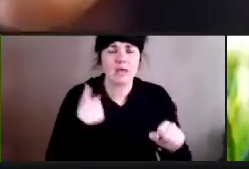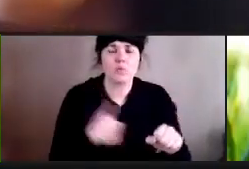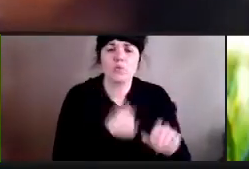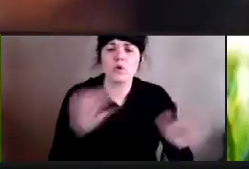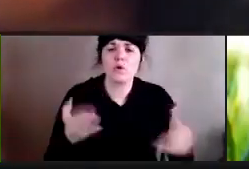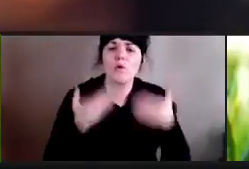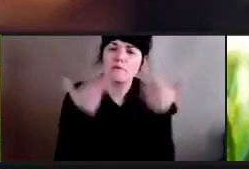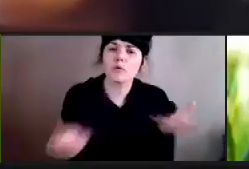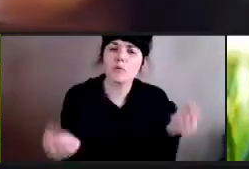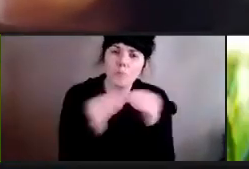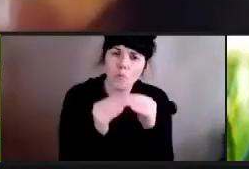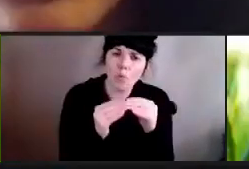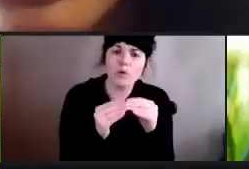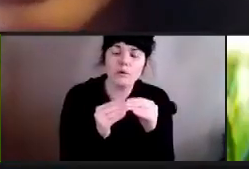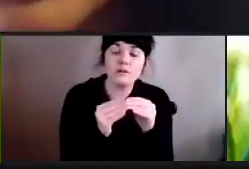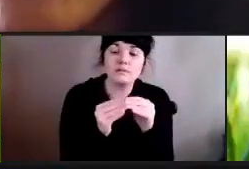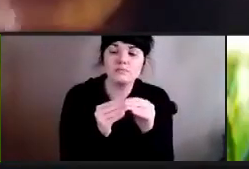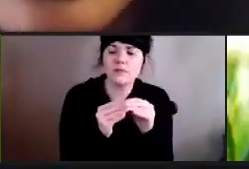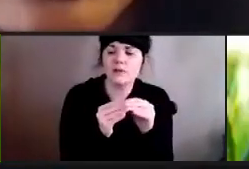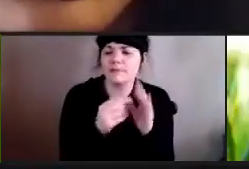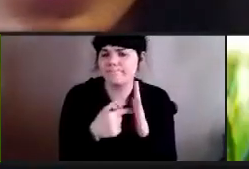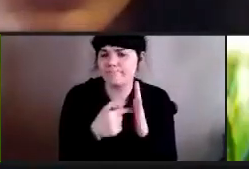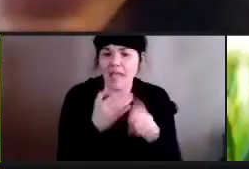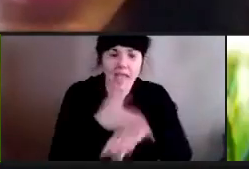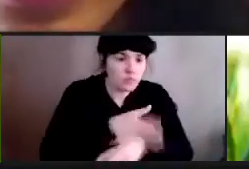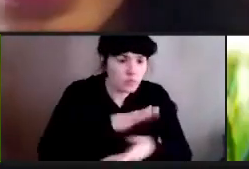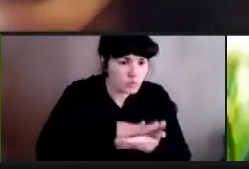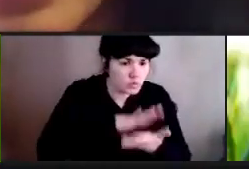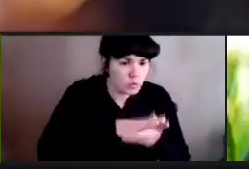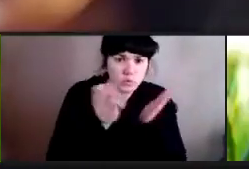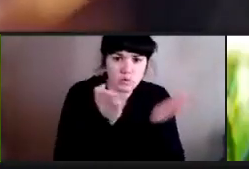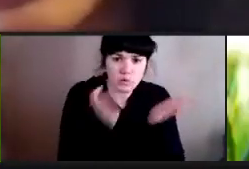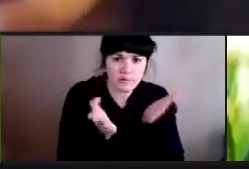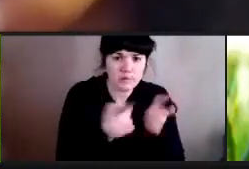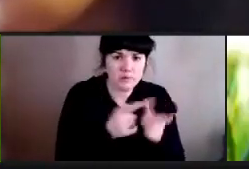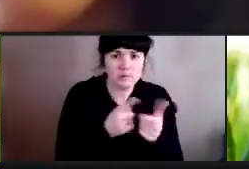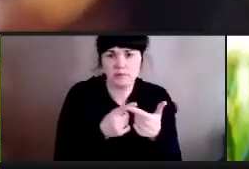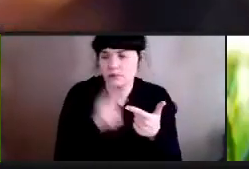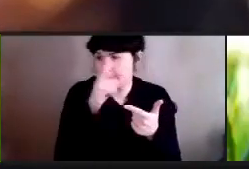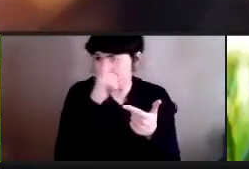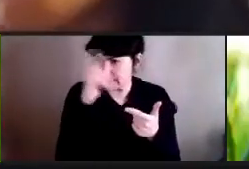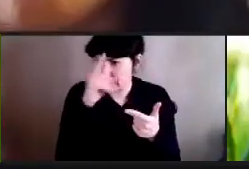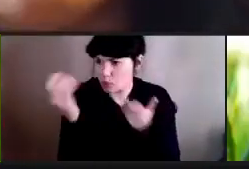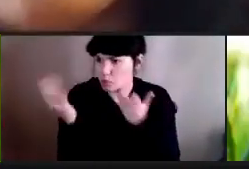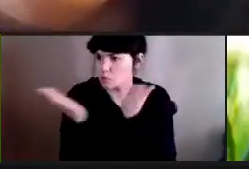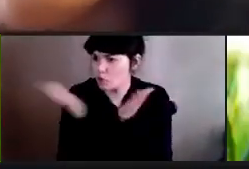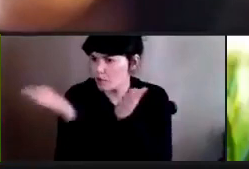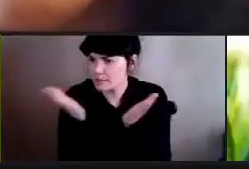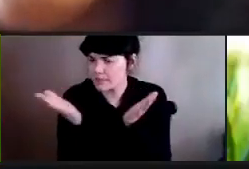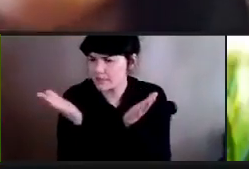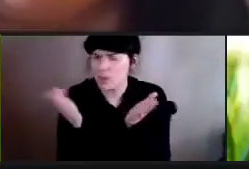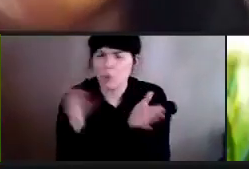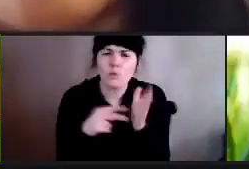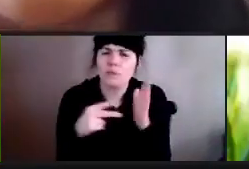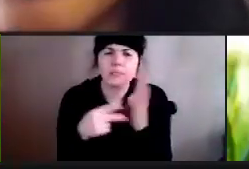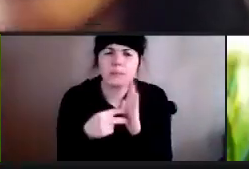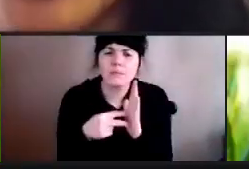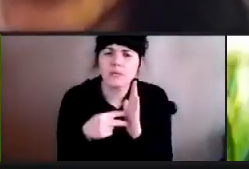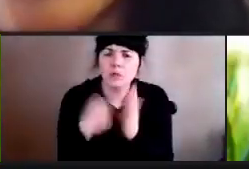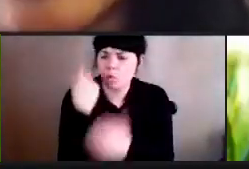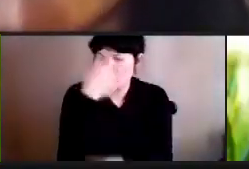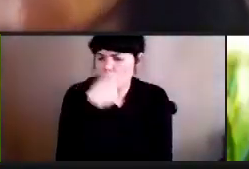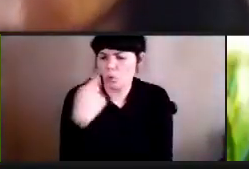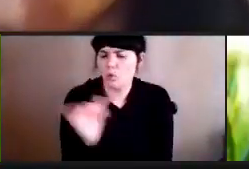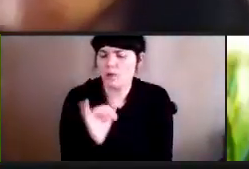school, additional services for the summer, and what those things look like, not just staying in the space of remediation. Last year, we